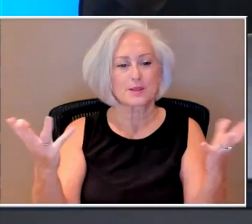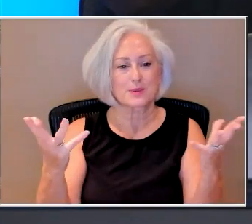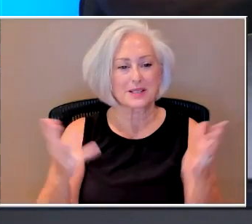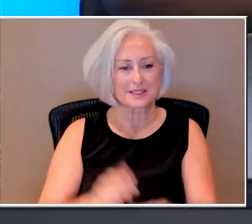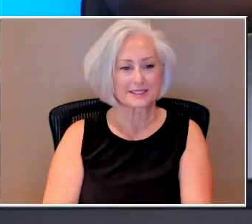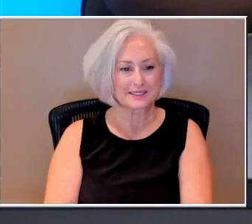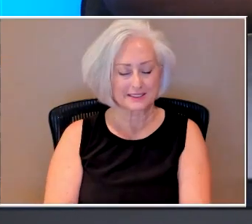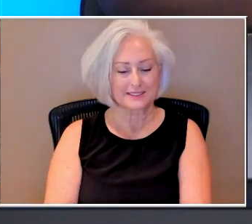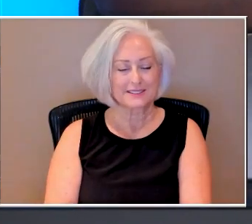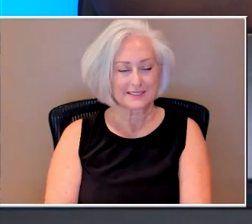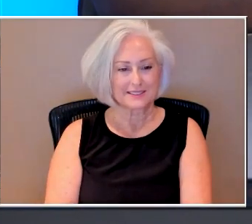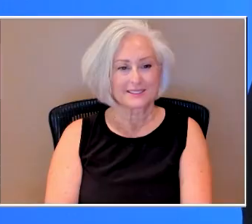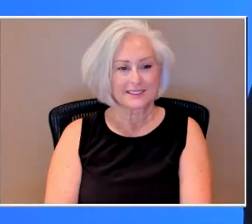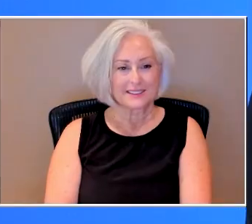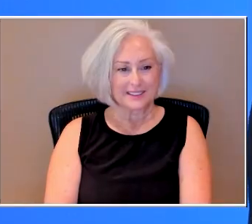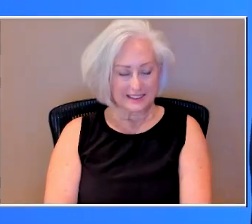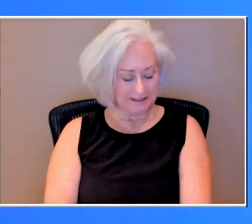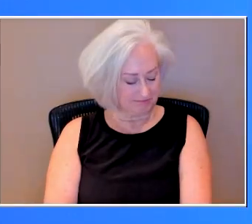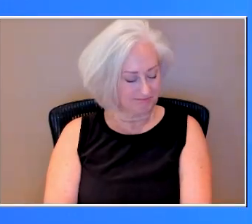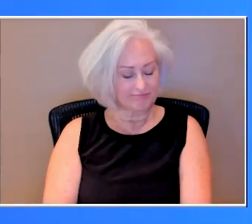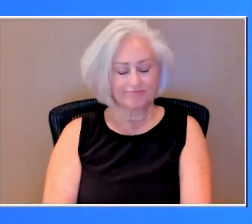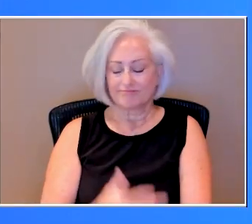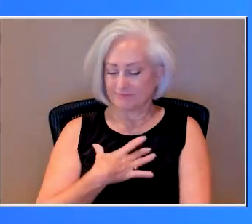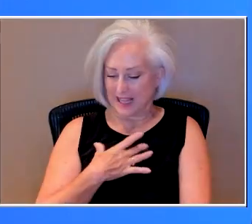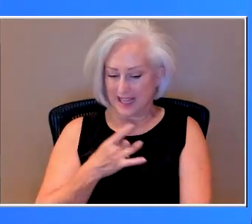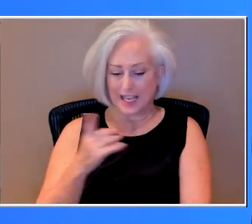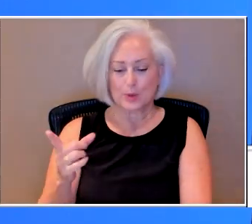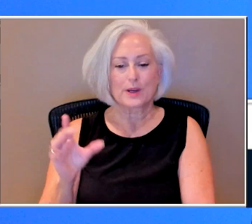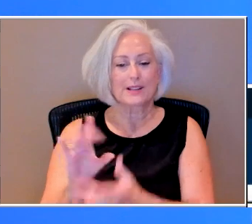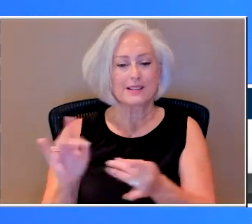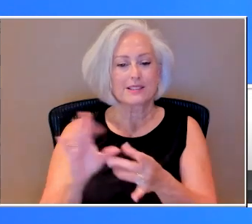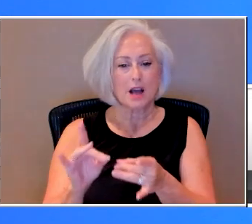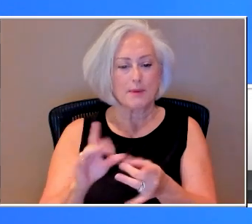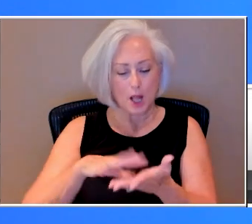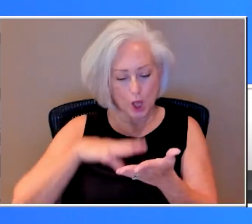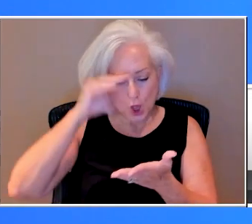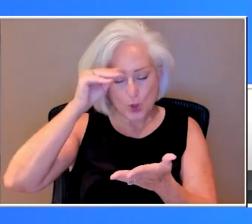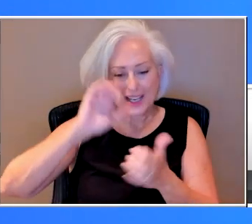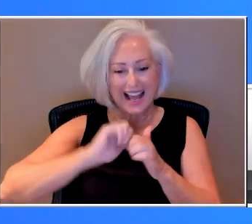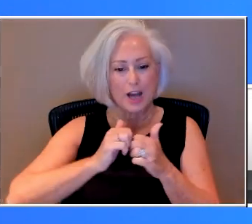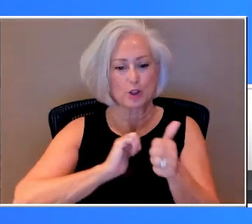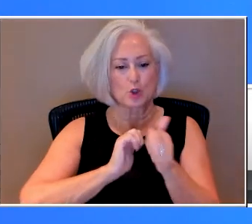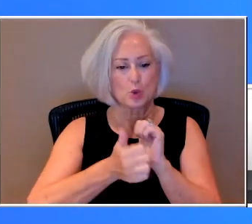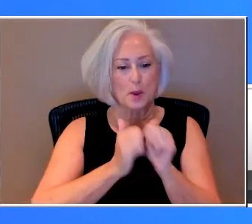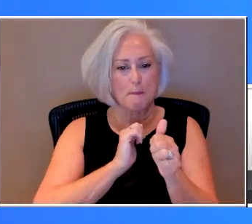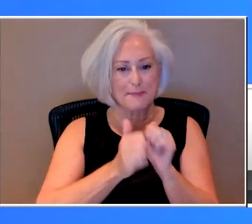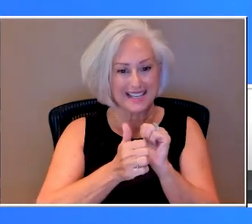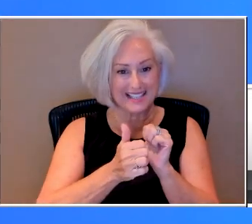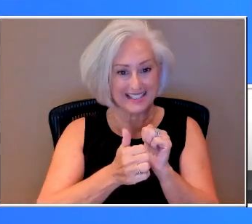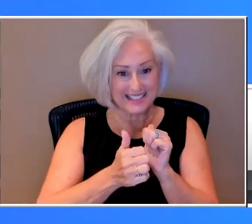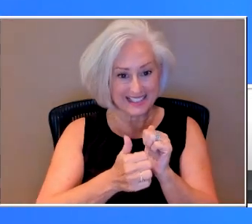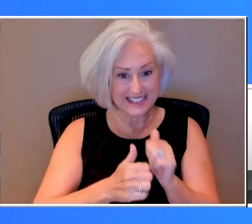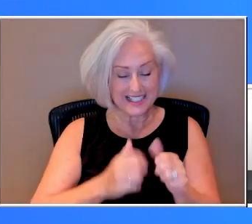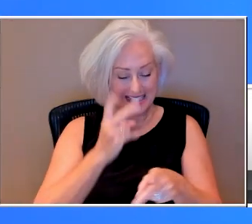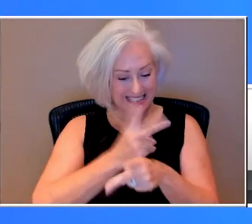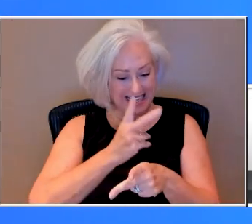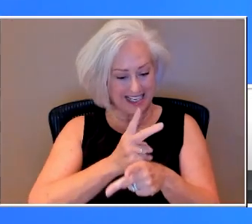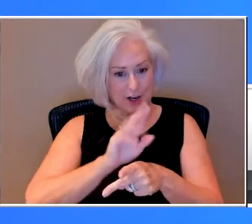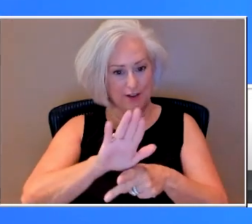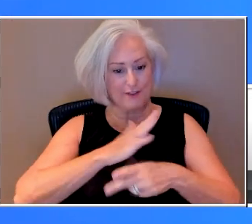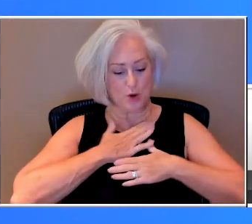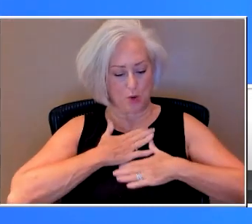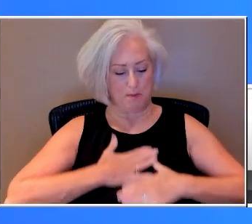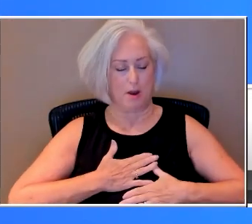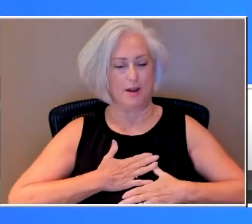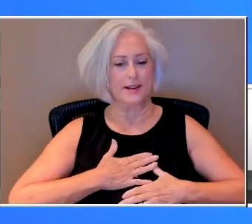I love what Coach said as well. Just learning how to compete. Learning how to compete along with taking care of your body is one of the